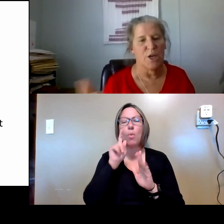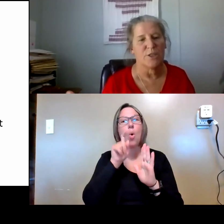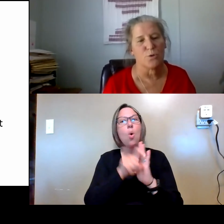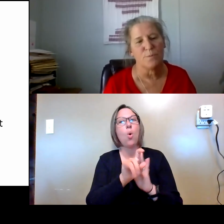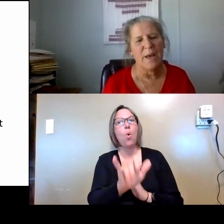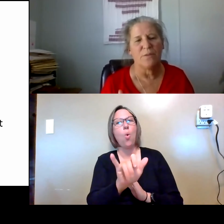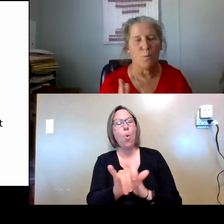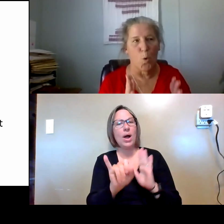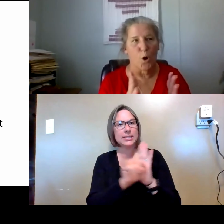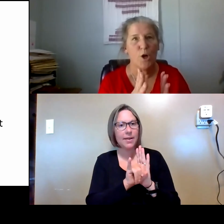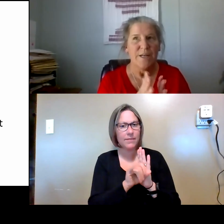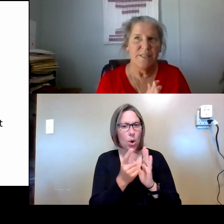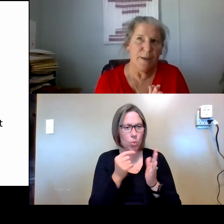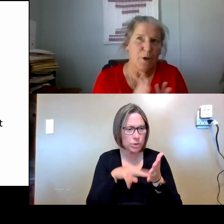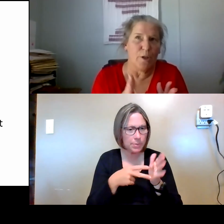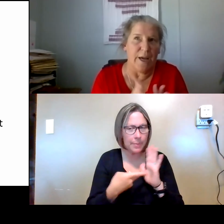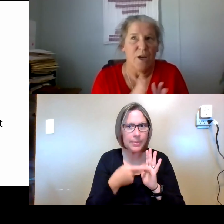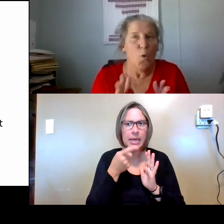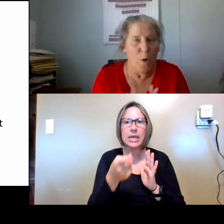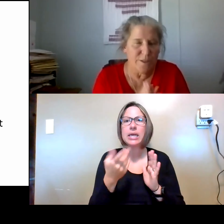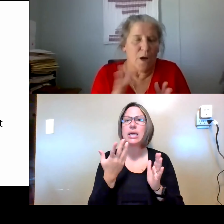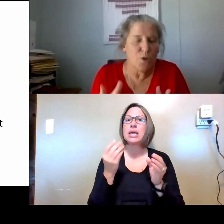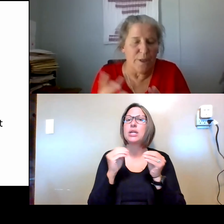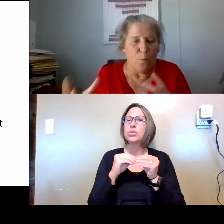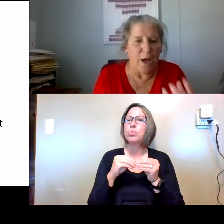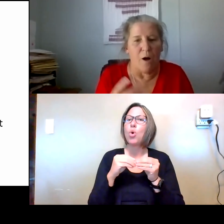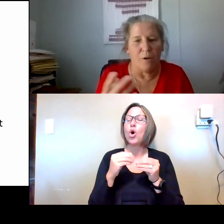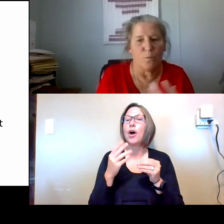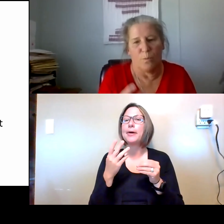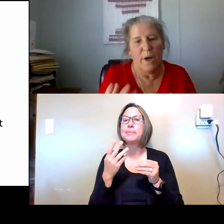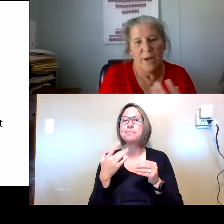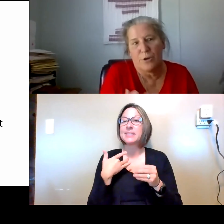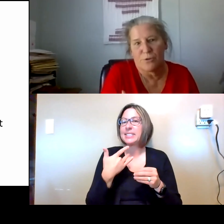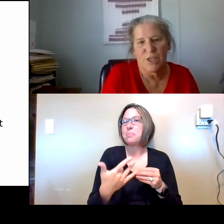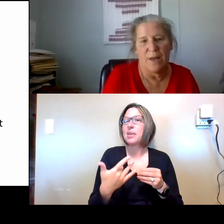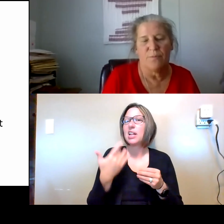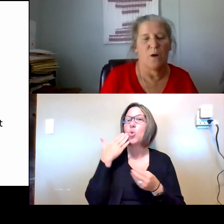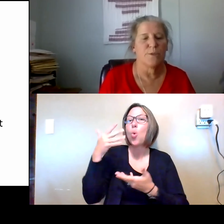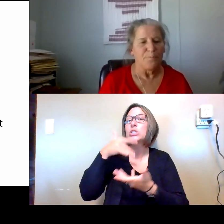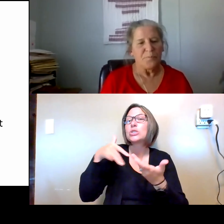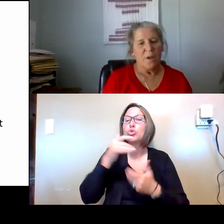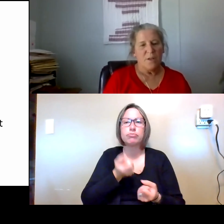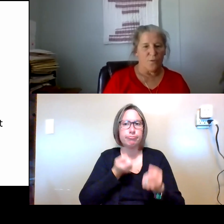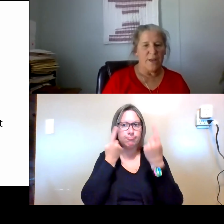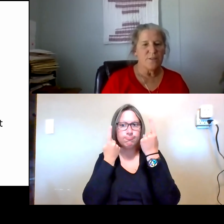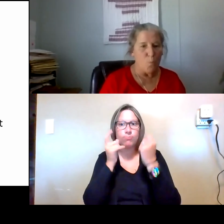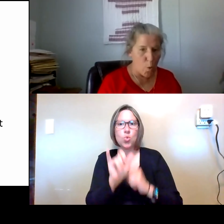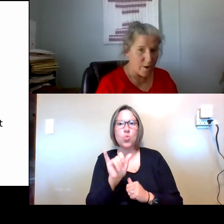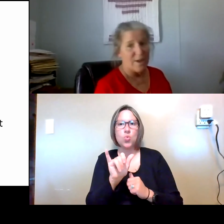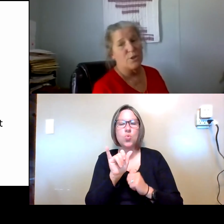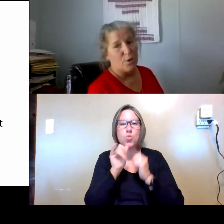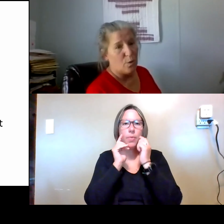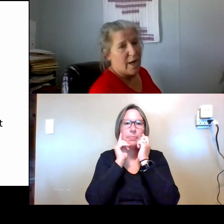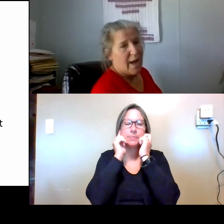those gestures mean. They're more typically where socially we all understand those. So these are